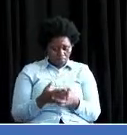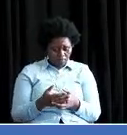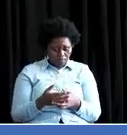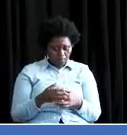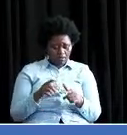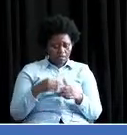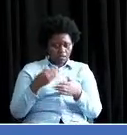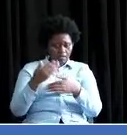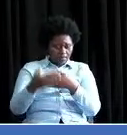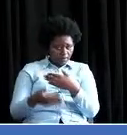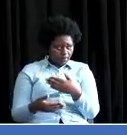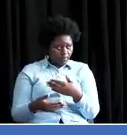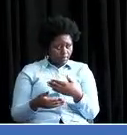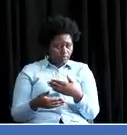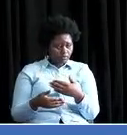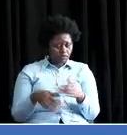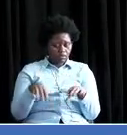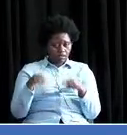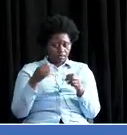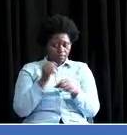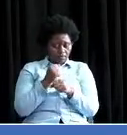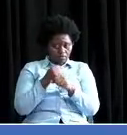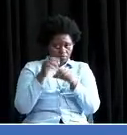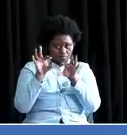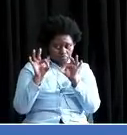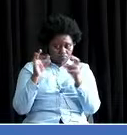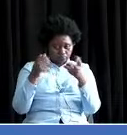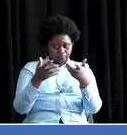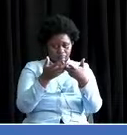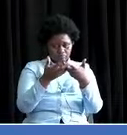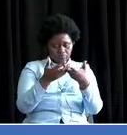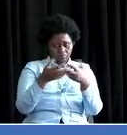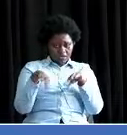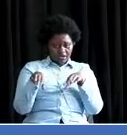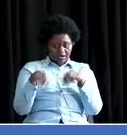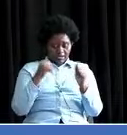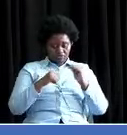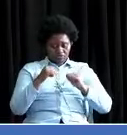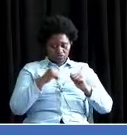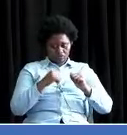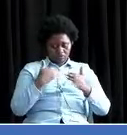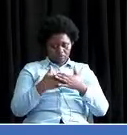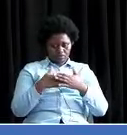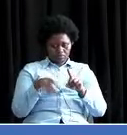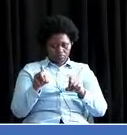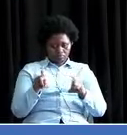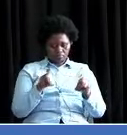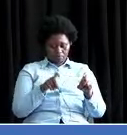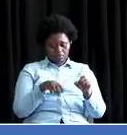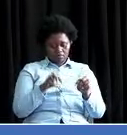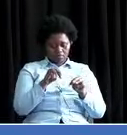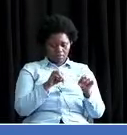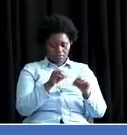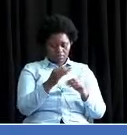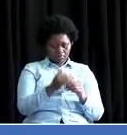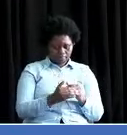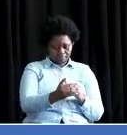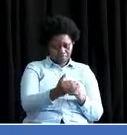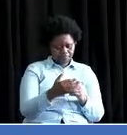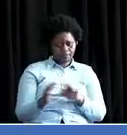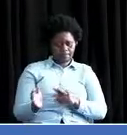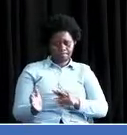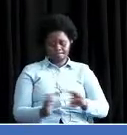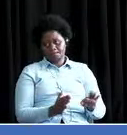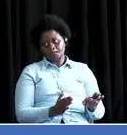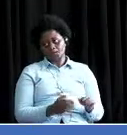and thereafter take rightful actions and deal with consequence management as we're moving forward. Thank you. Thank you. Councillor